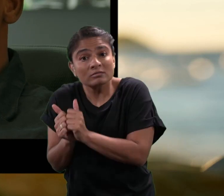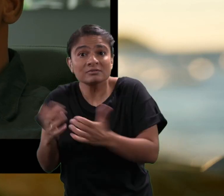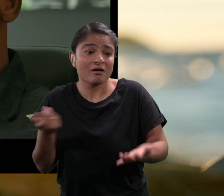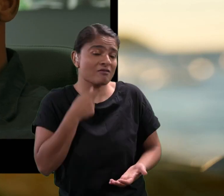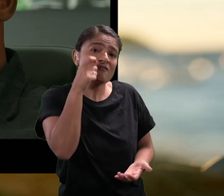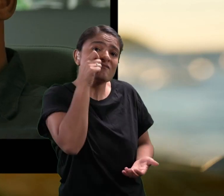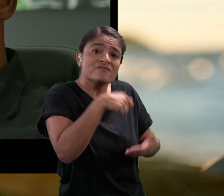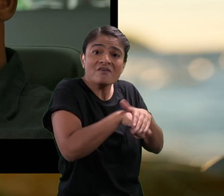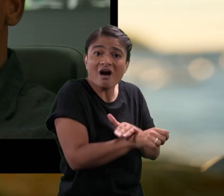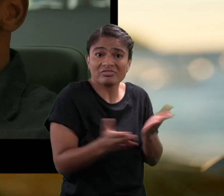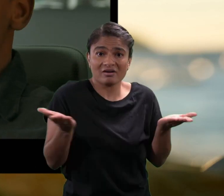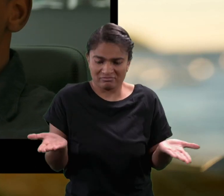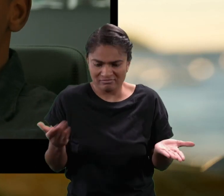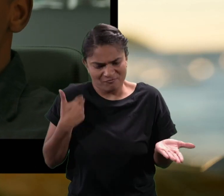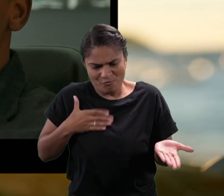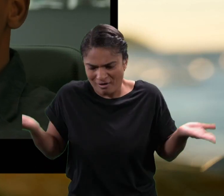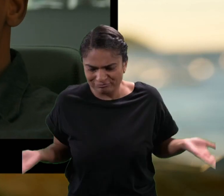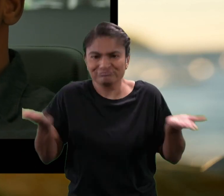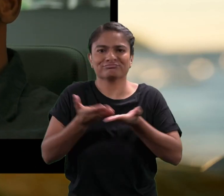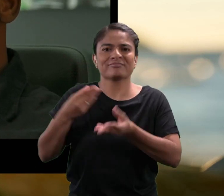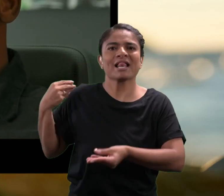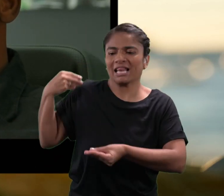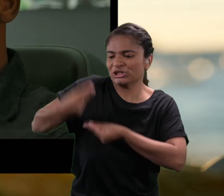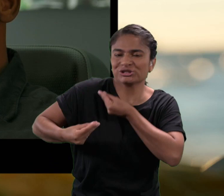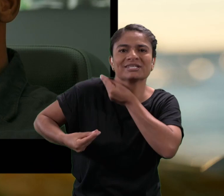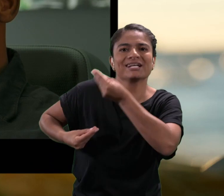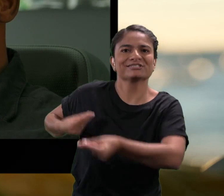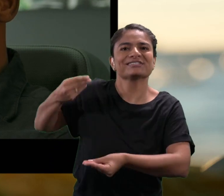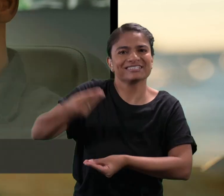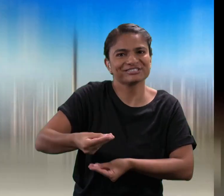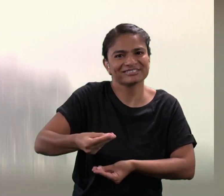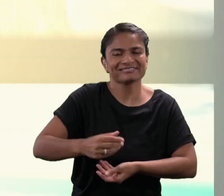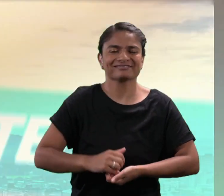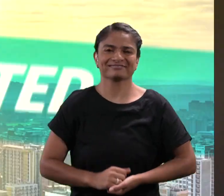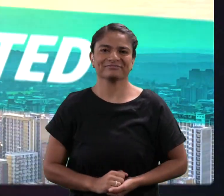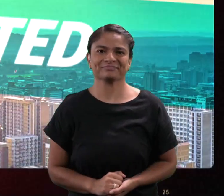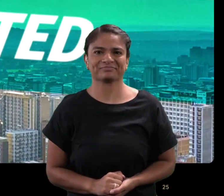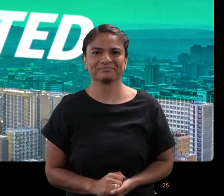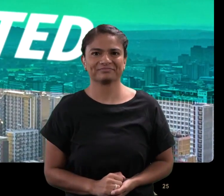partner and being a father, and perhaps the legacy that I'll be able to leave.